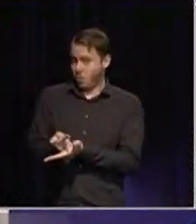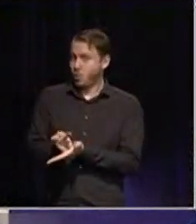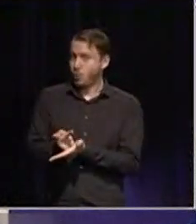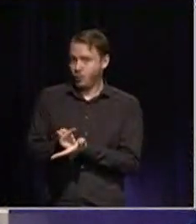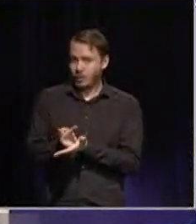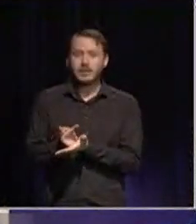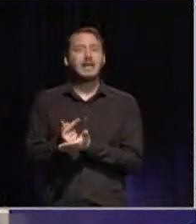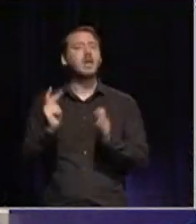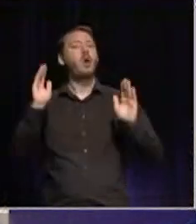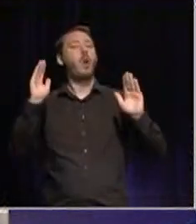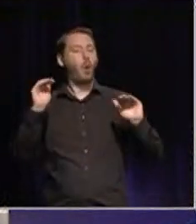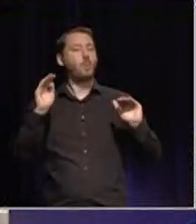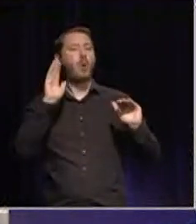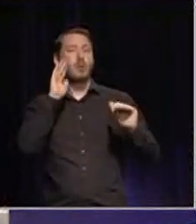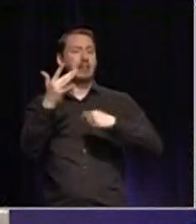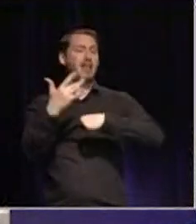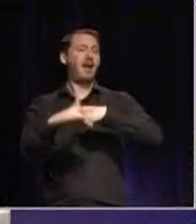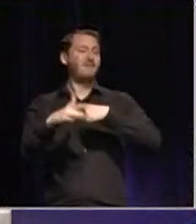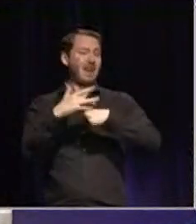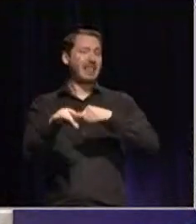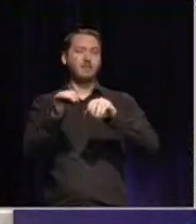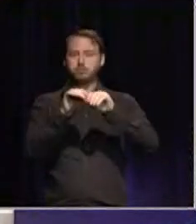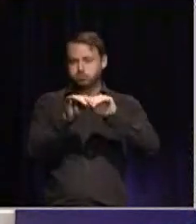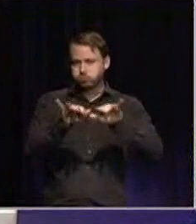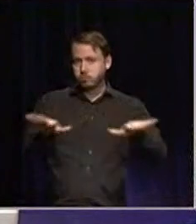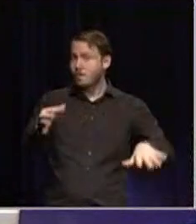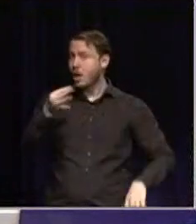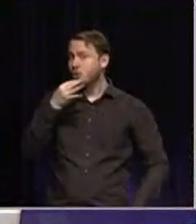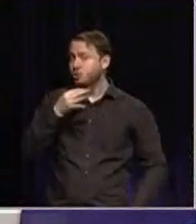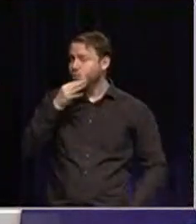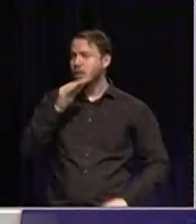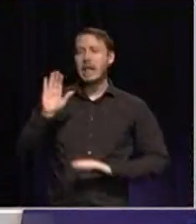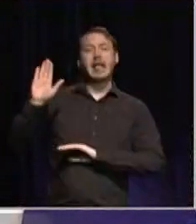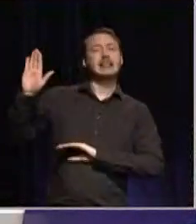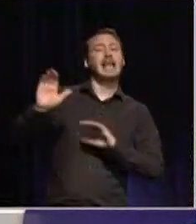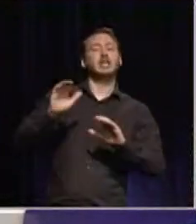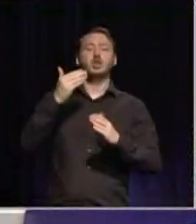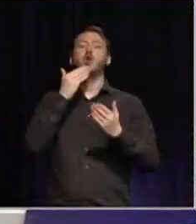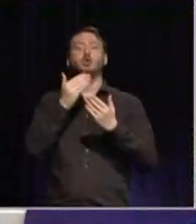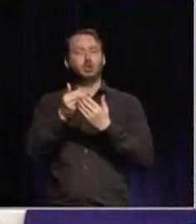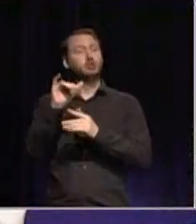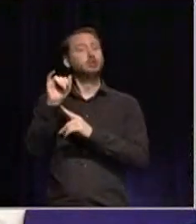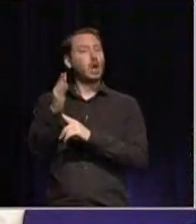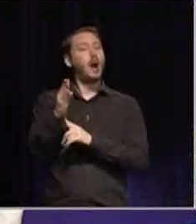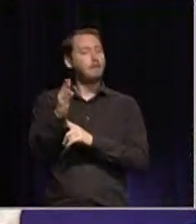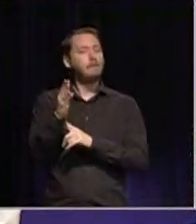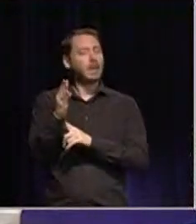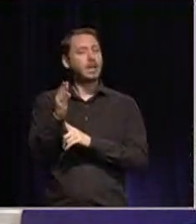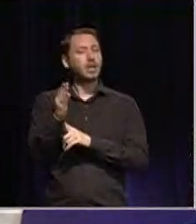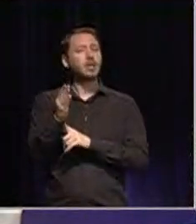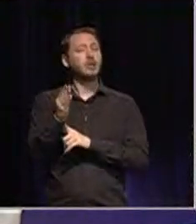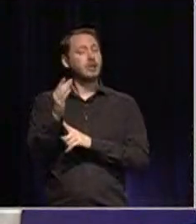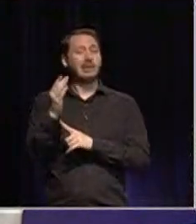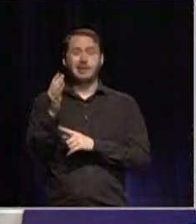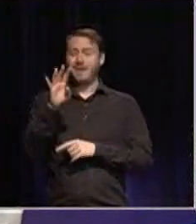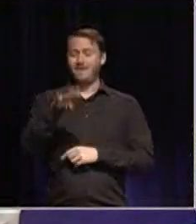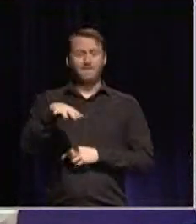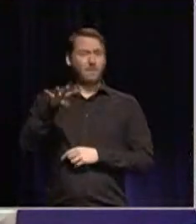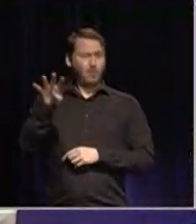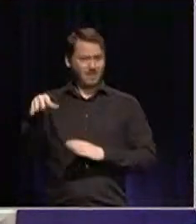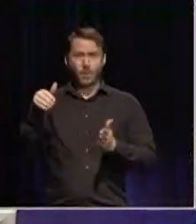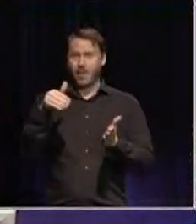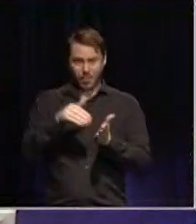that it will be available soon, and they've done a pretty good job, a real good job of some